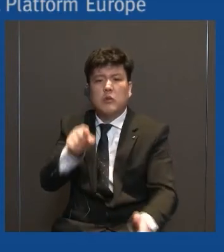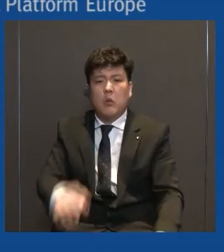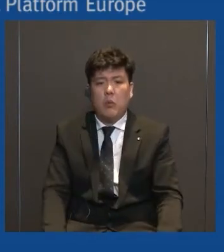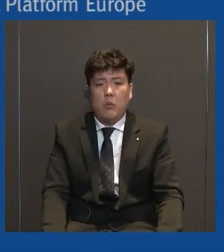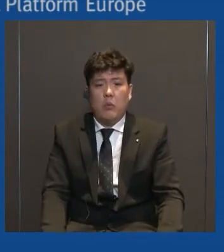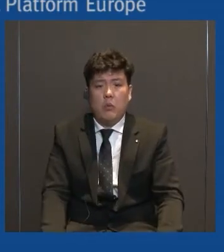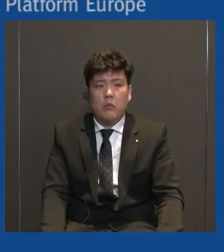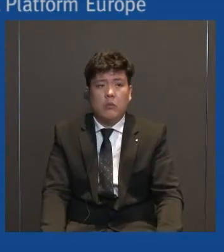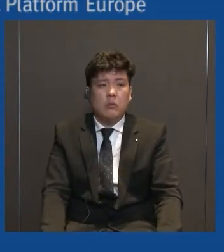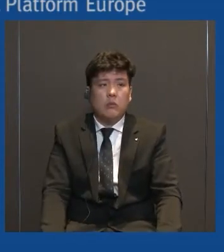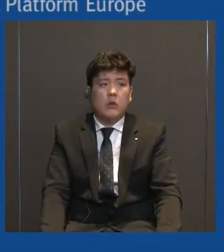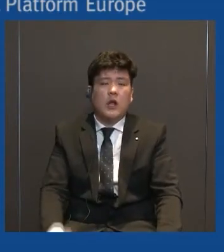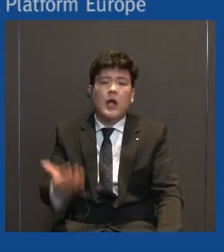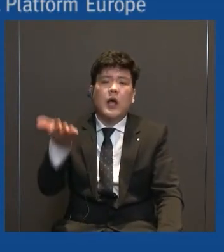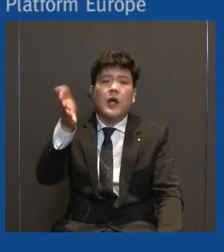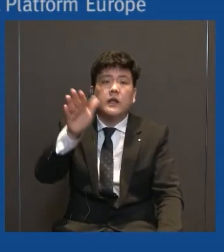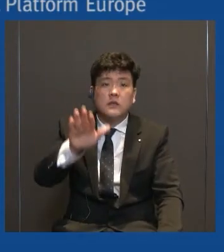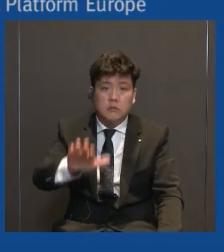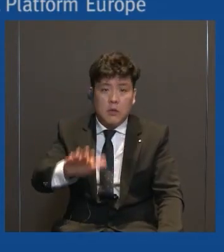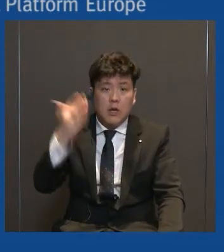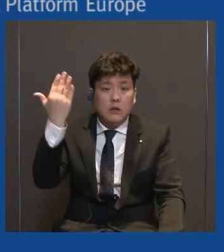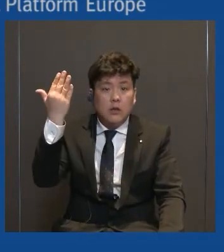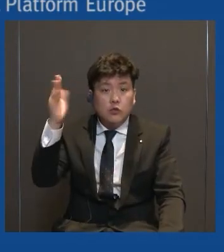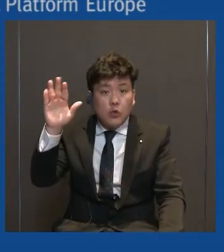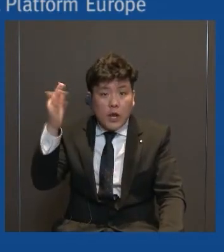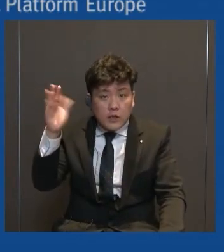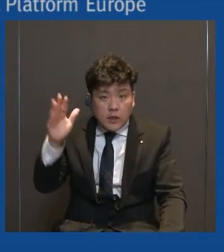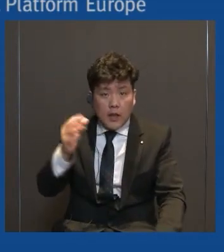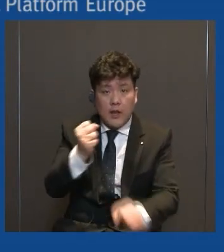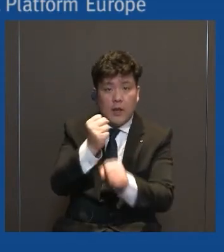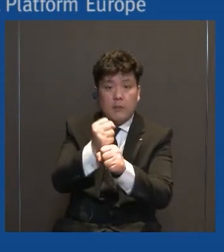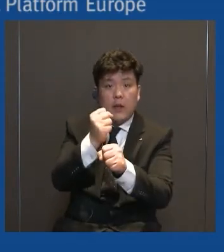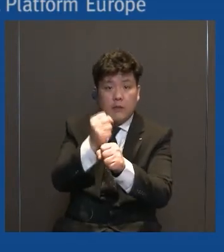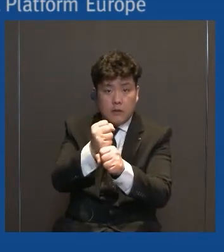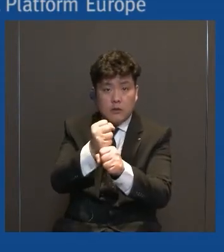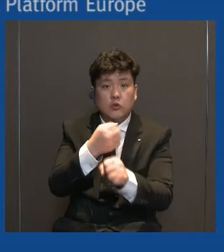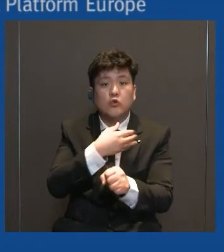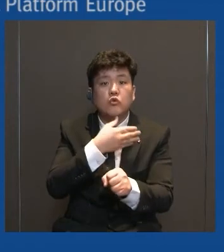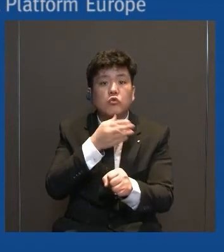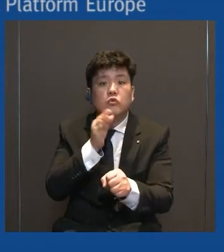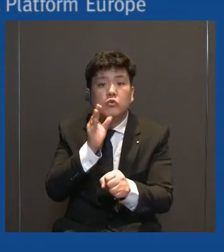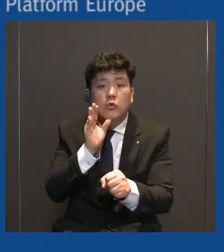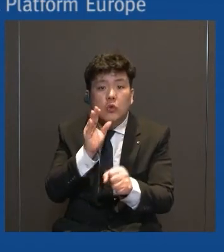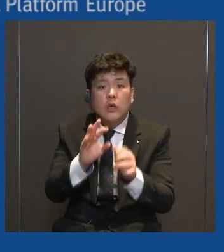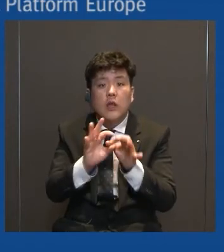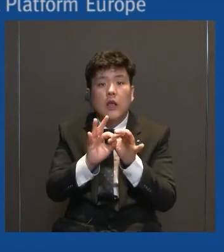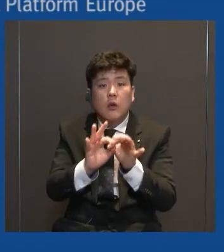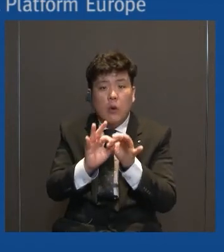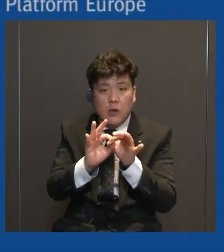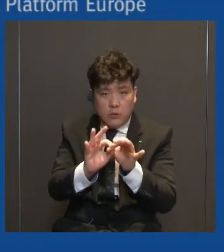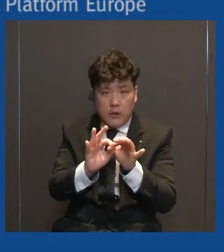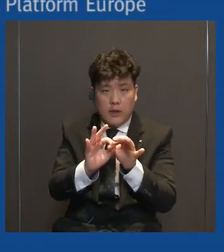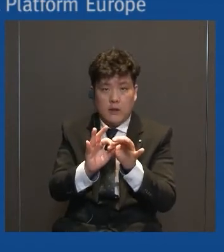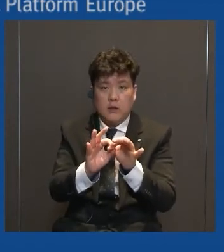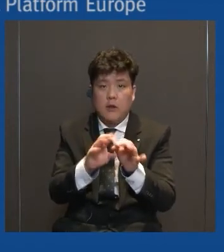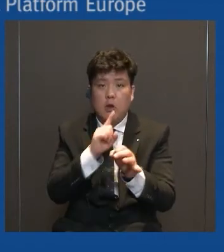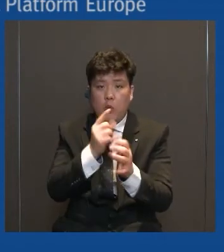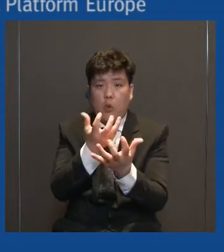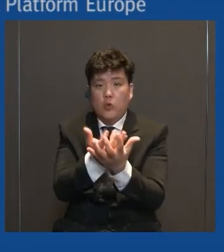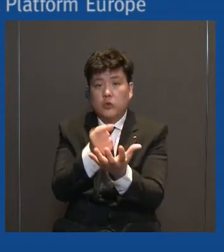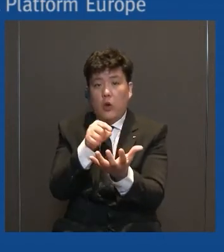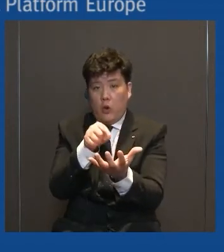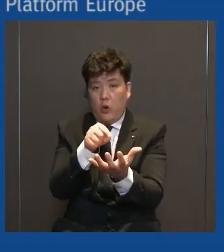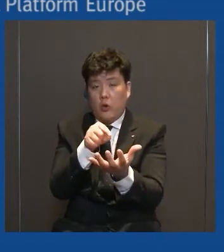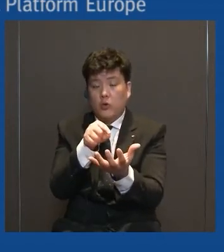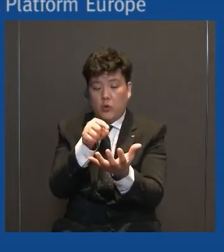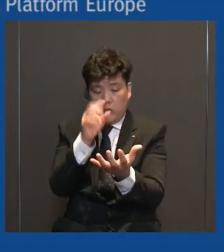even recently, the Green Paper on Aging, which was launched by the EU, had still as its departure point the idea that